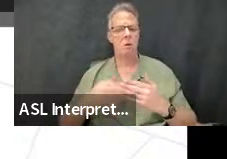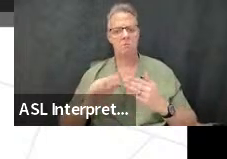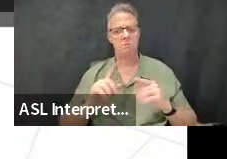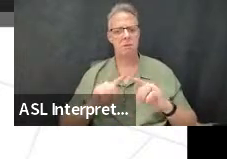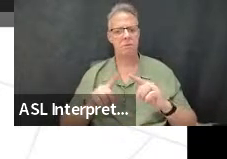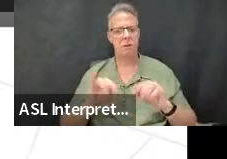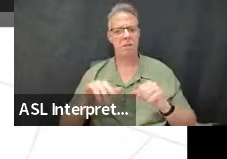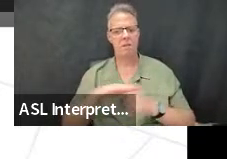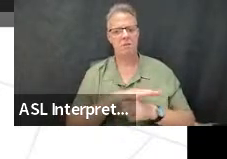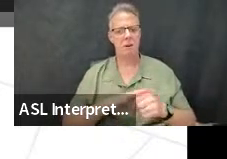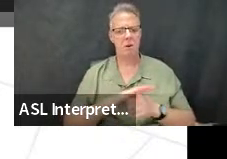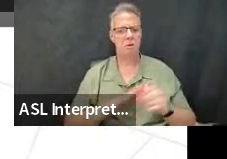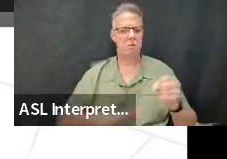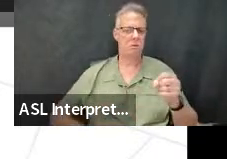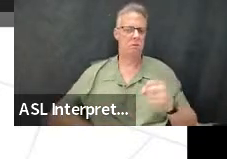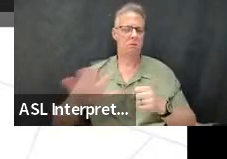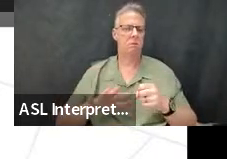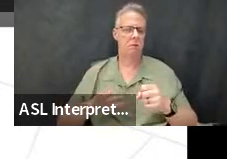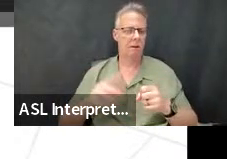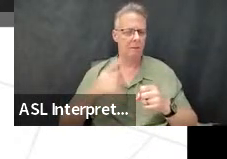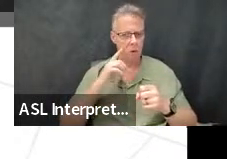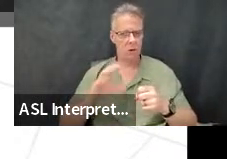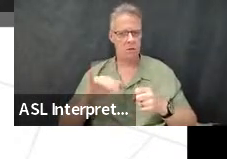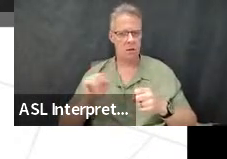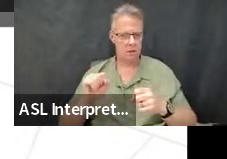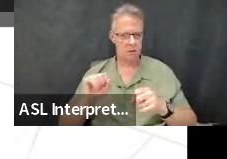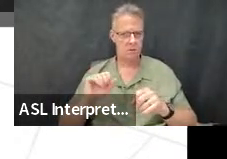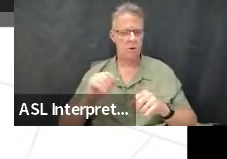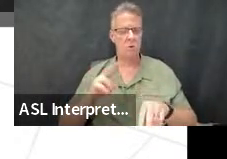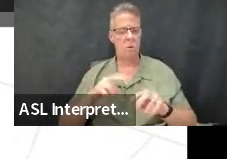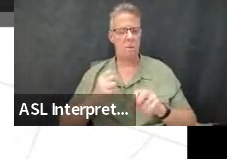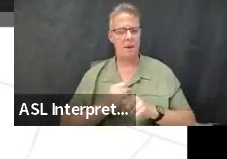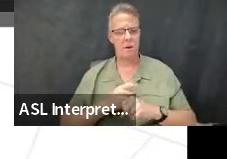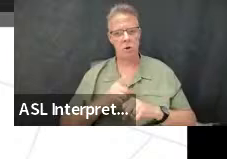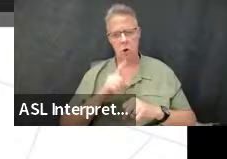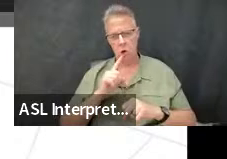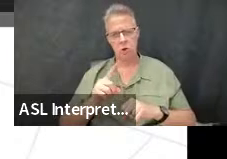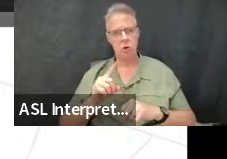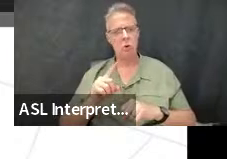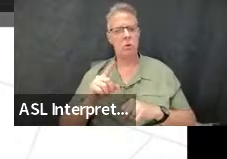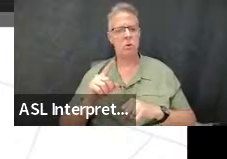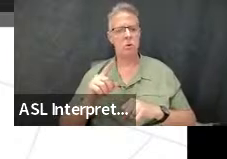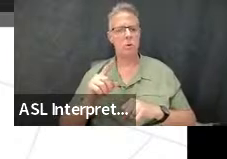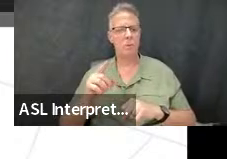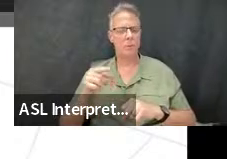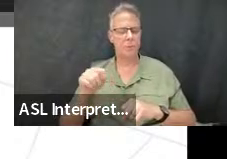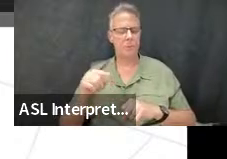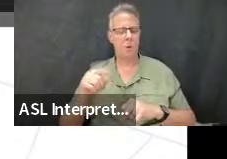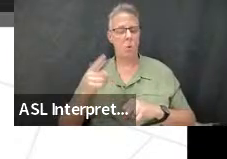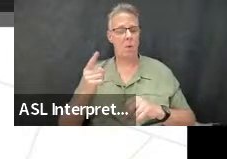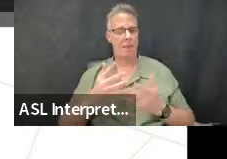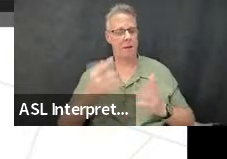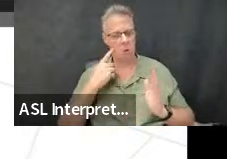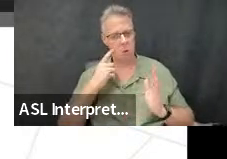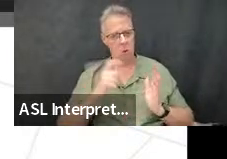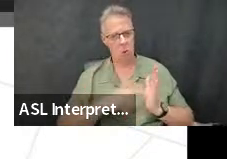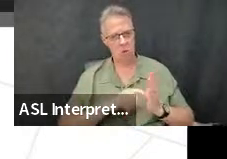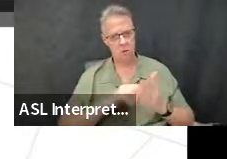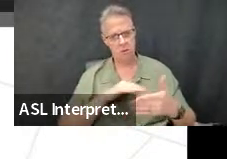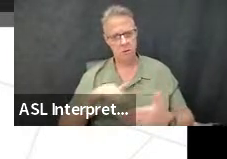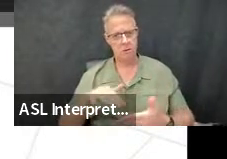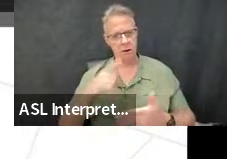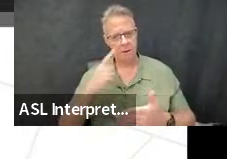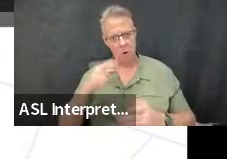we include in the draft SEIS. So one of the things we're looking at is impacts